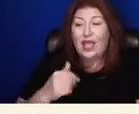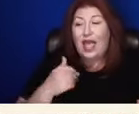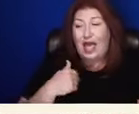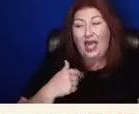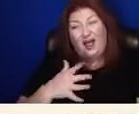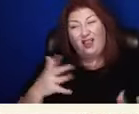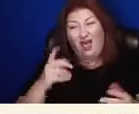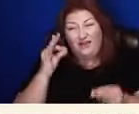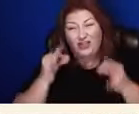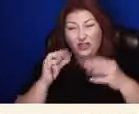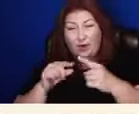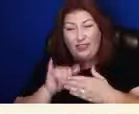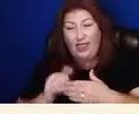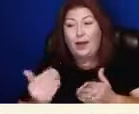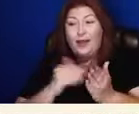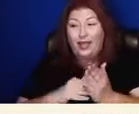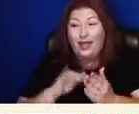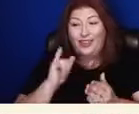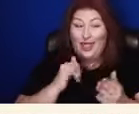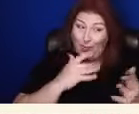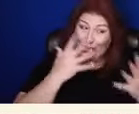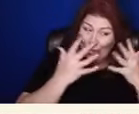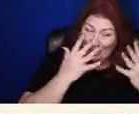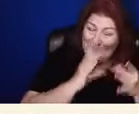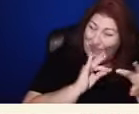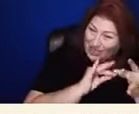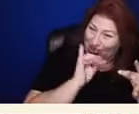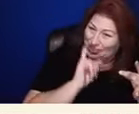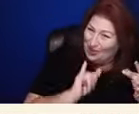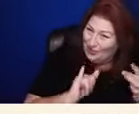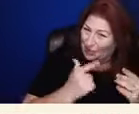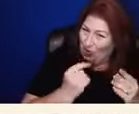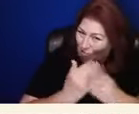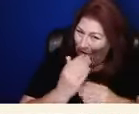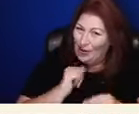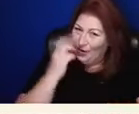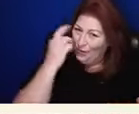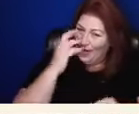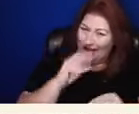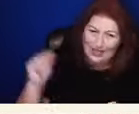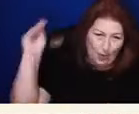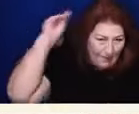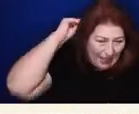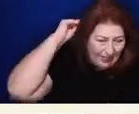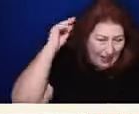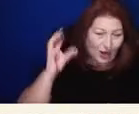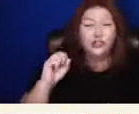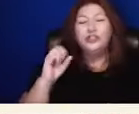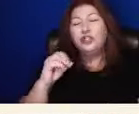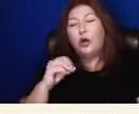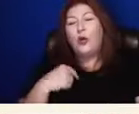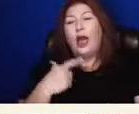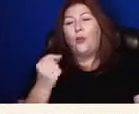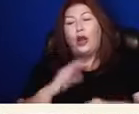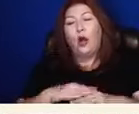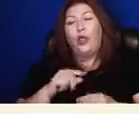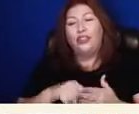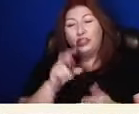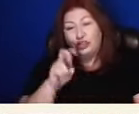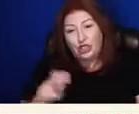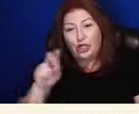about that, right? But again, it was those shame messages that were coming through. I didn't realize we're back there. And so I've gone on this journey to develop